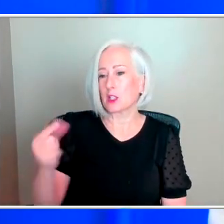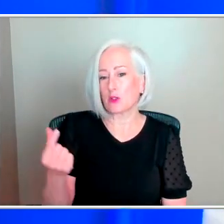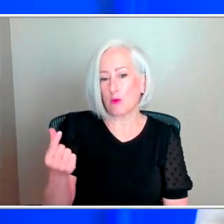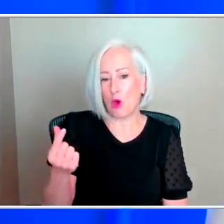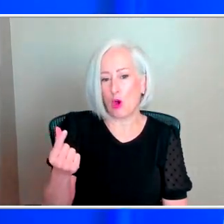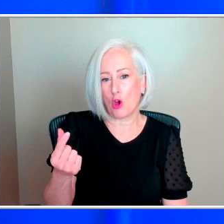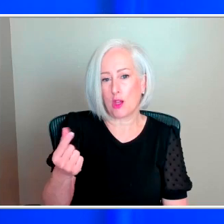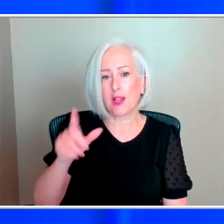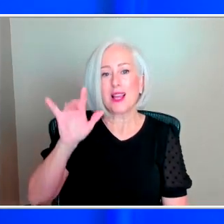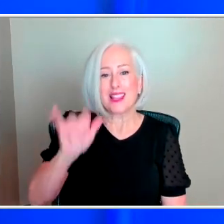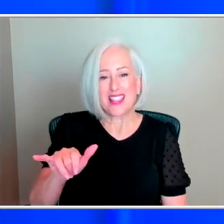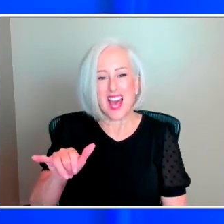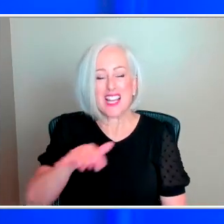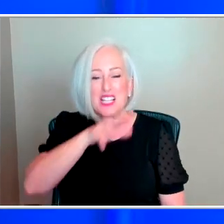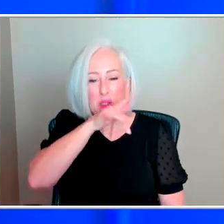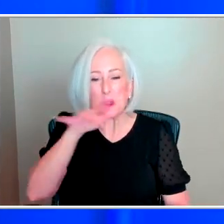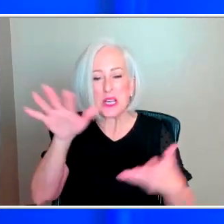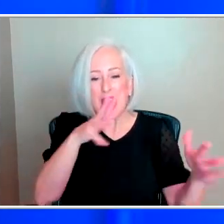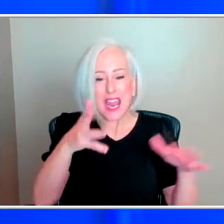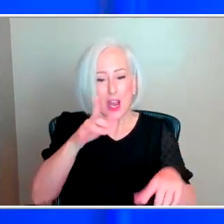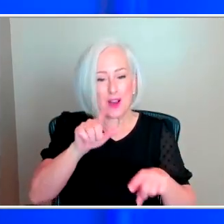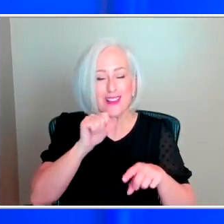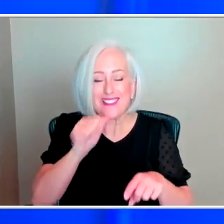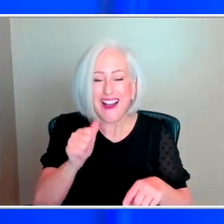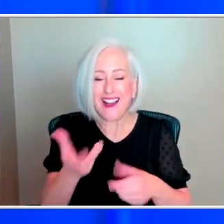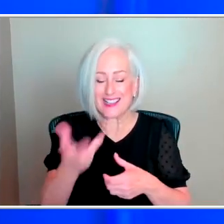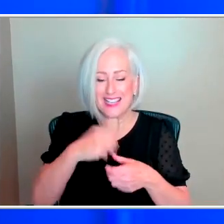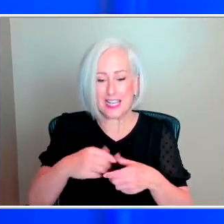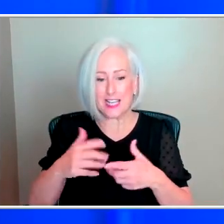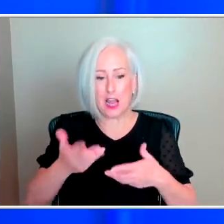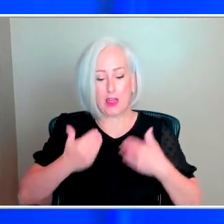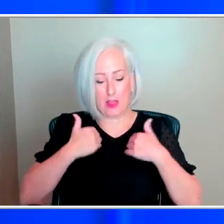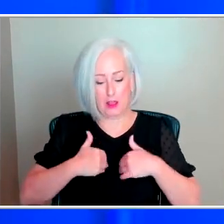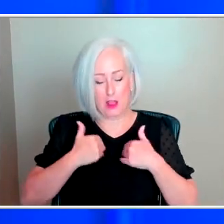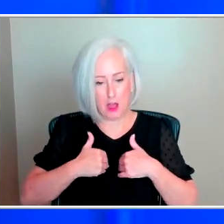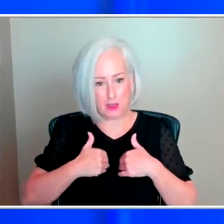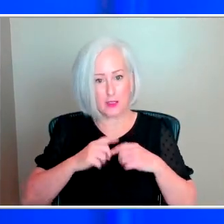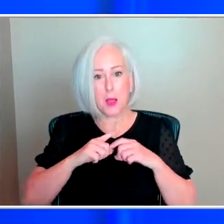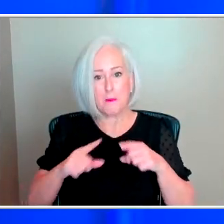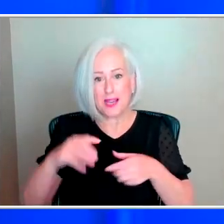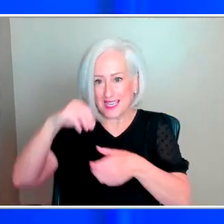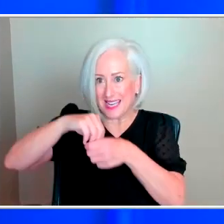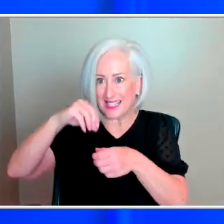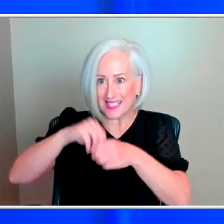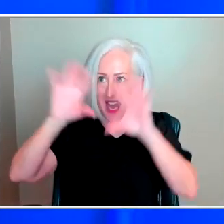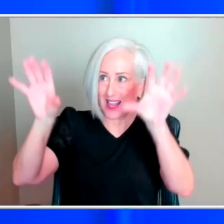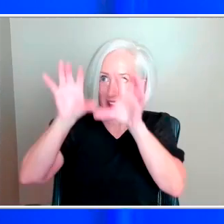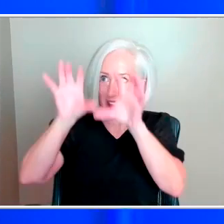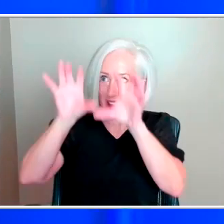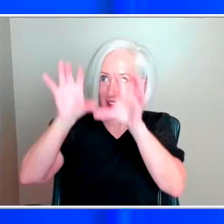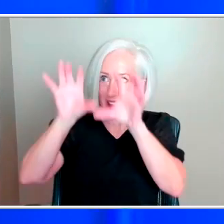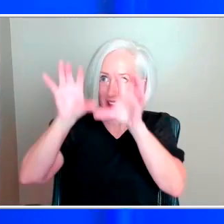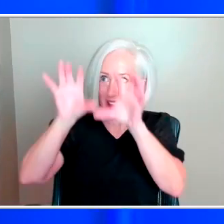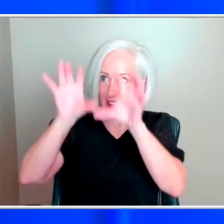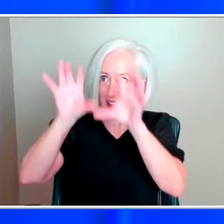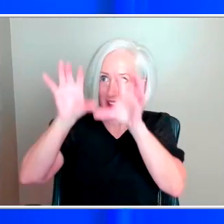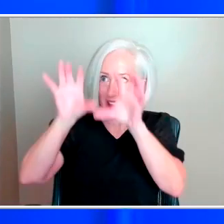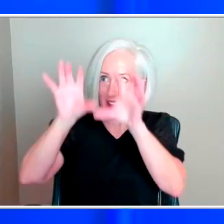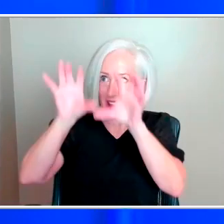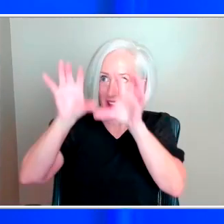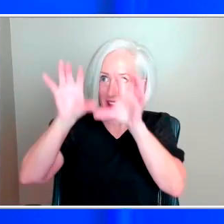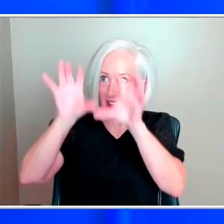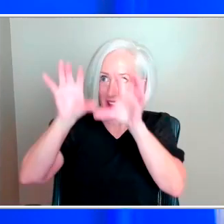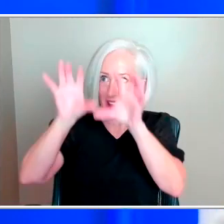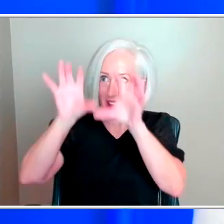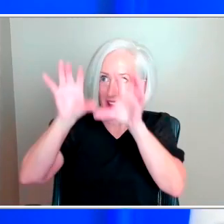your lung, but inside that cloud is what gets deep in your lung. Now, we used to only measure 10, and 10's kind of the